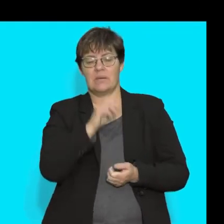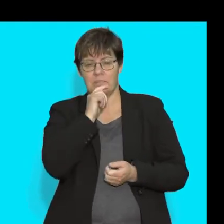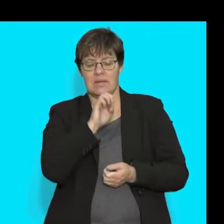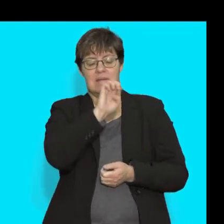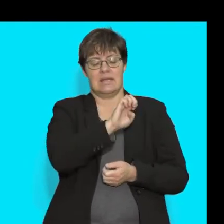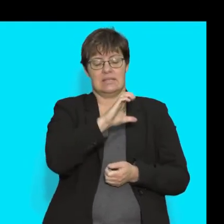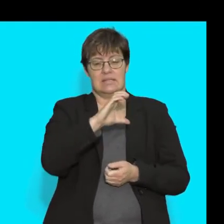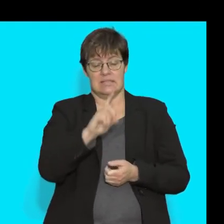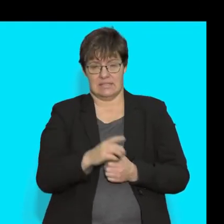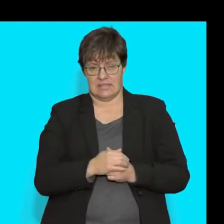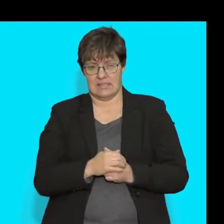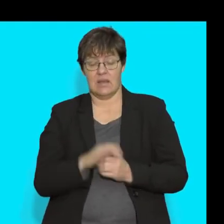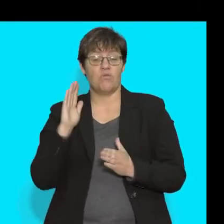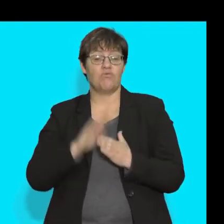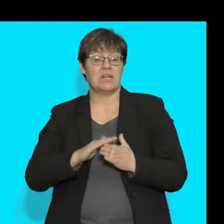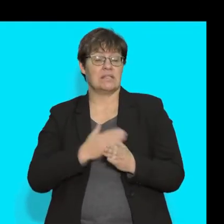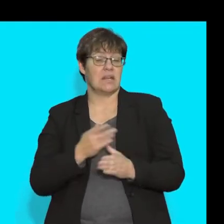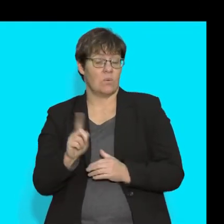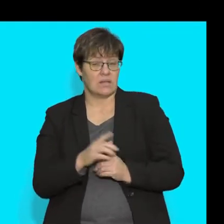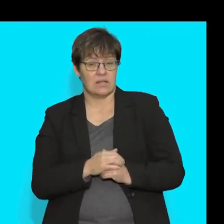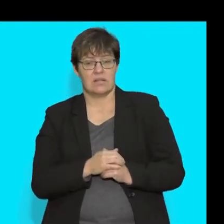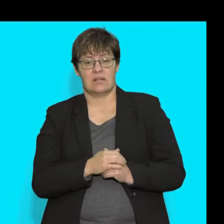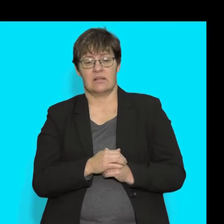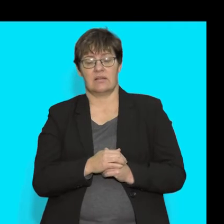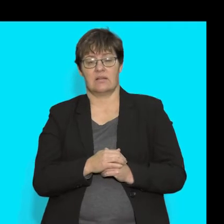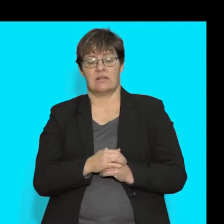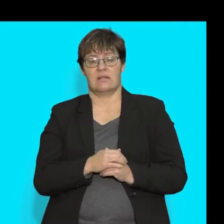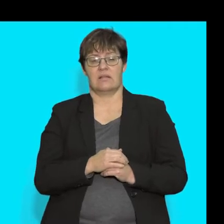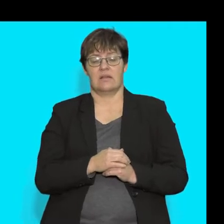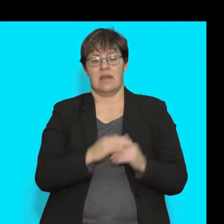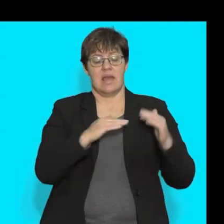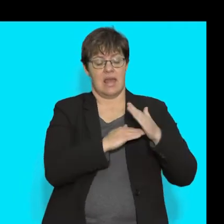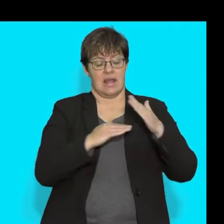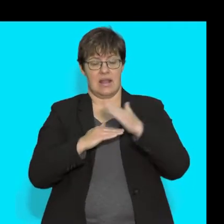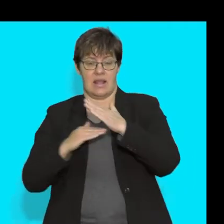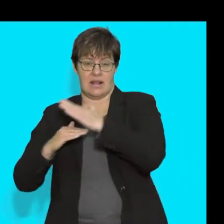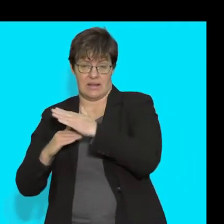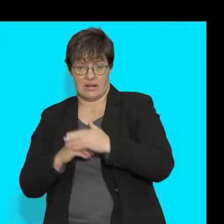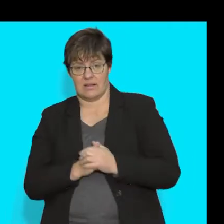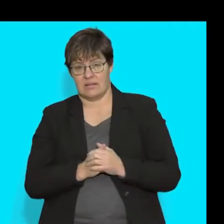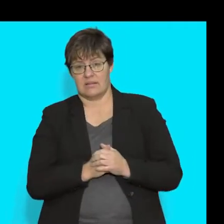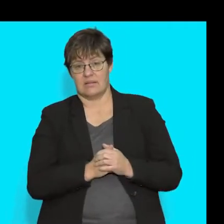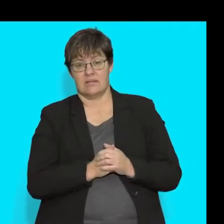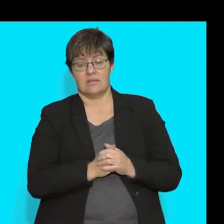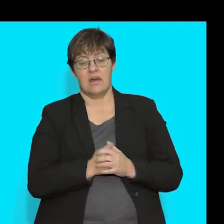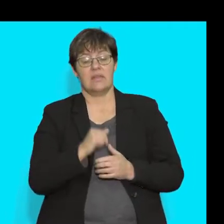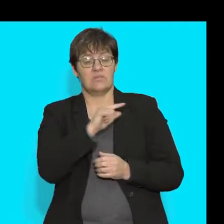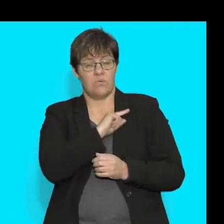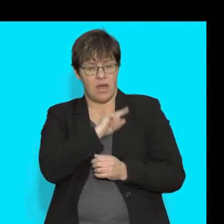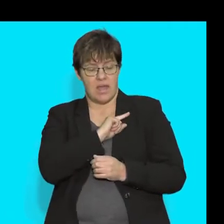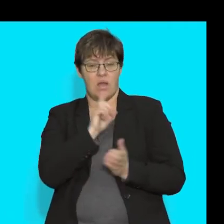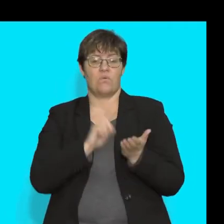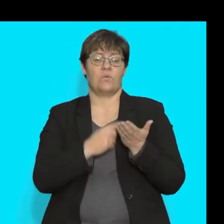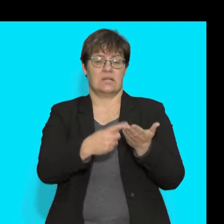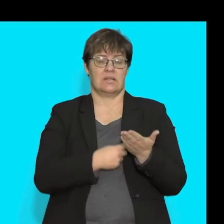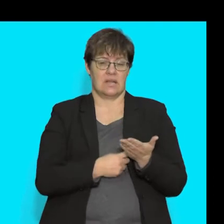equal to the angle at D. So that is ECD, and then your reason will be angle, angle, angle.